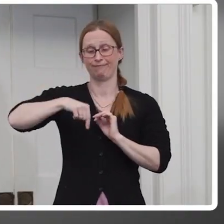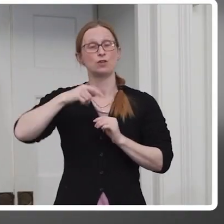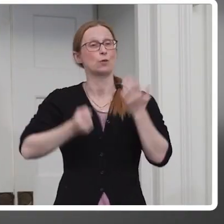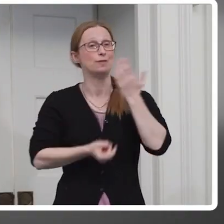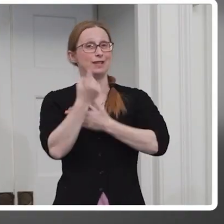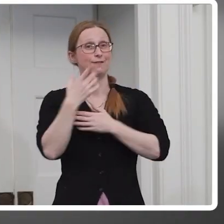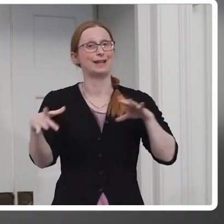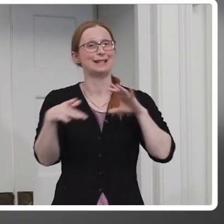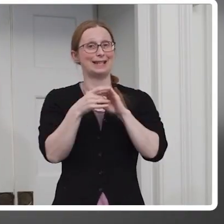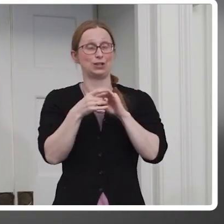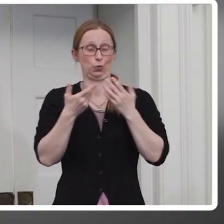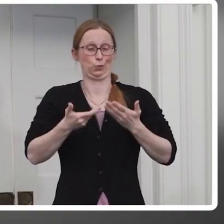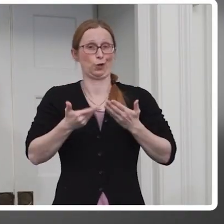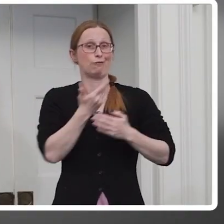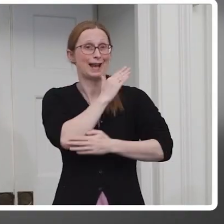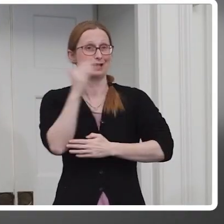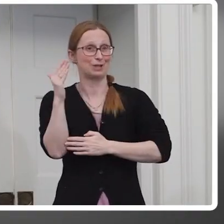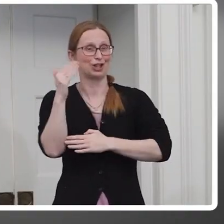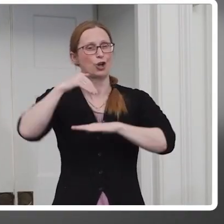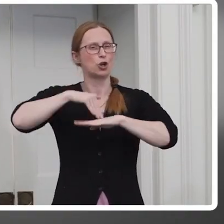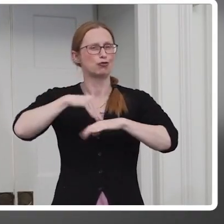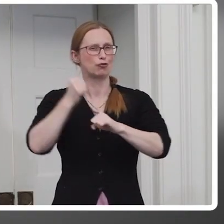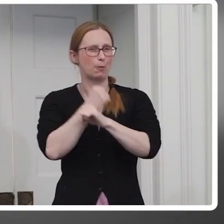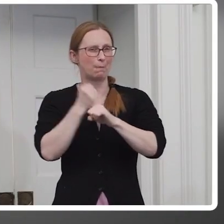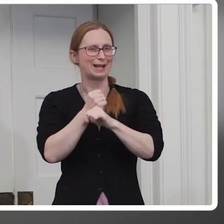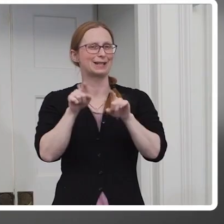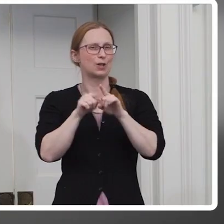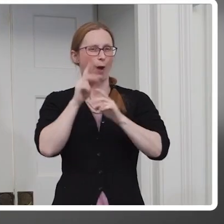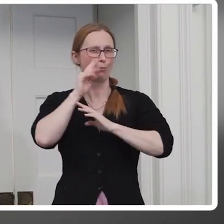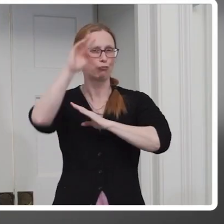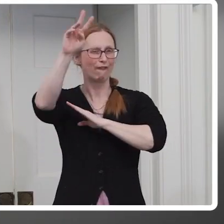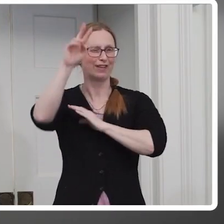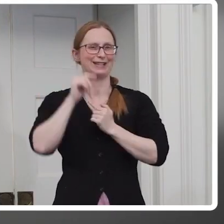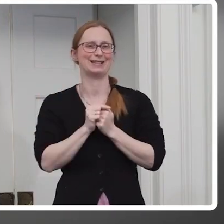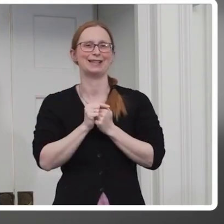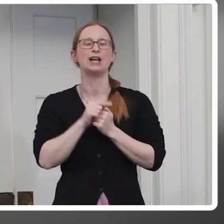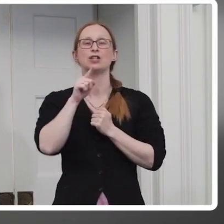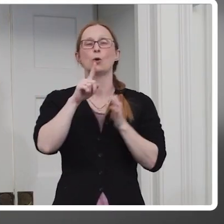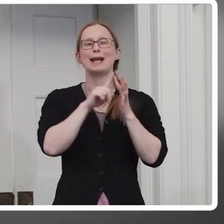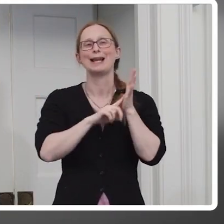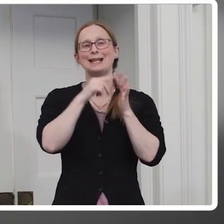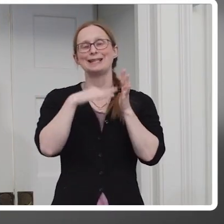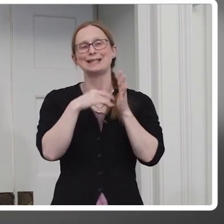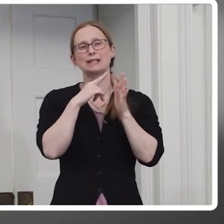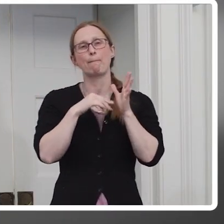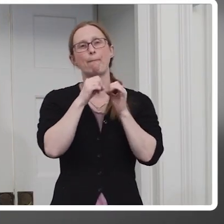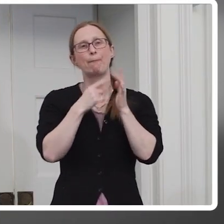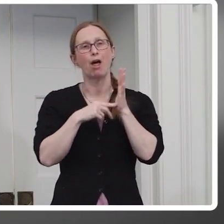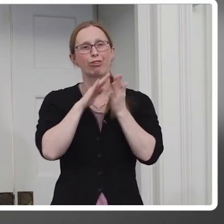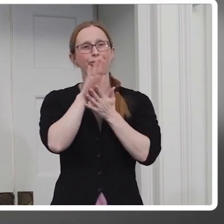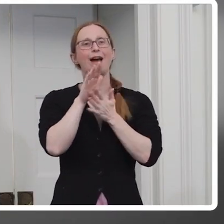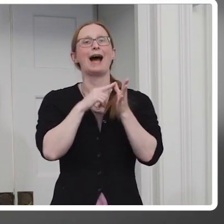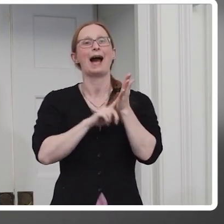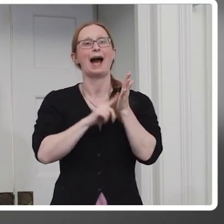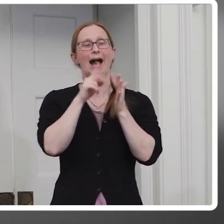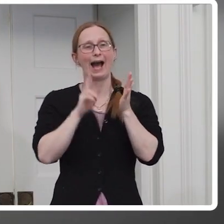for today is programmed in connection with our current exhibition, Troublemakers and Prophets, Elizabeth Allen and Other Visionary